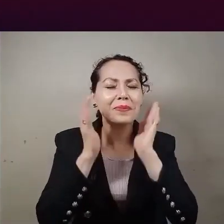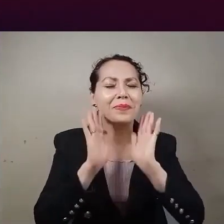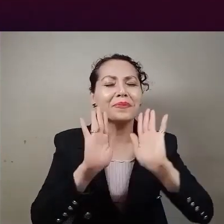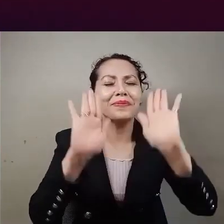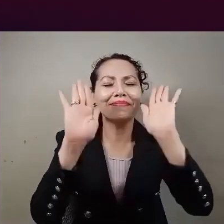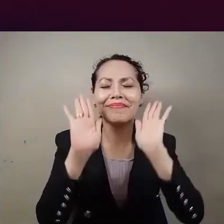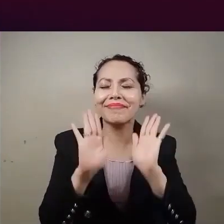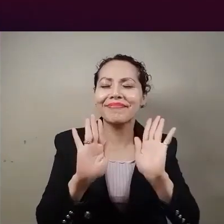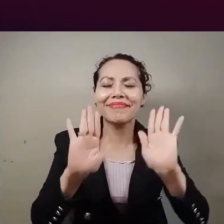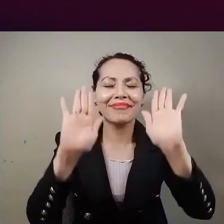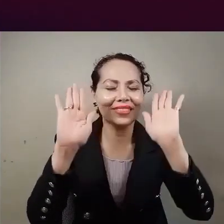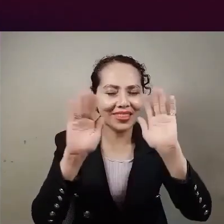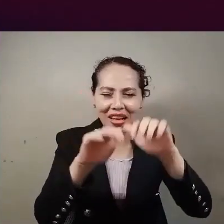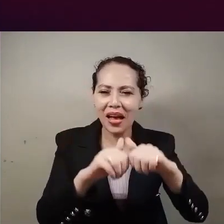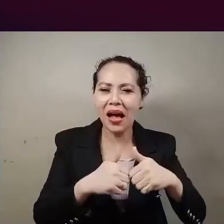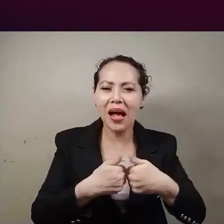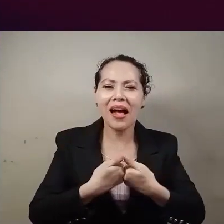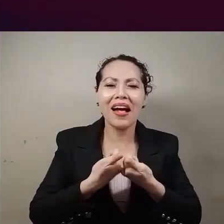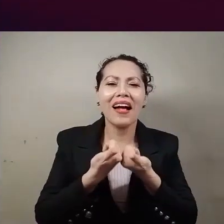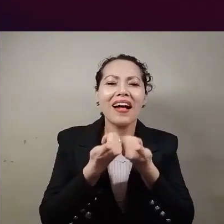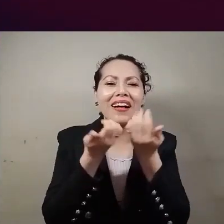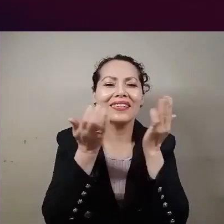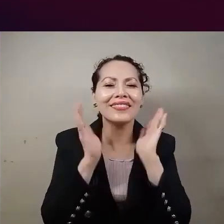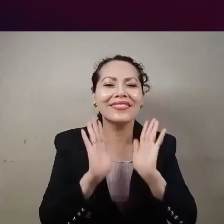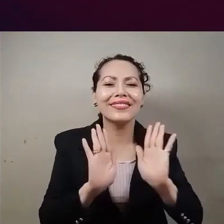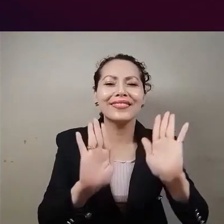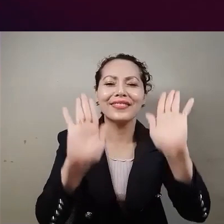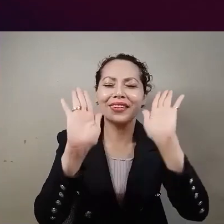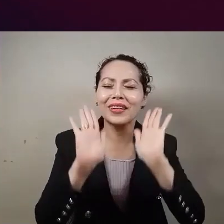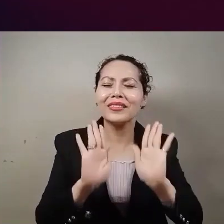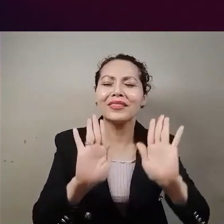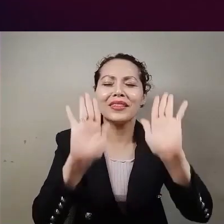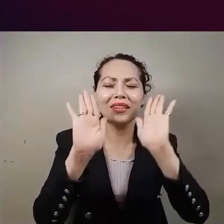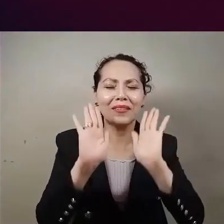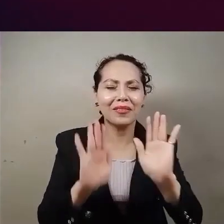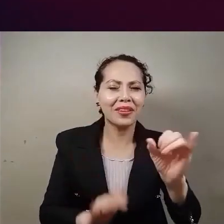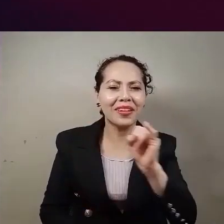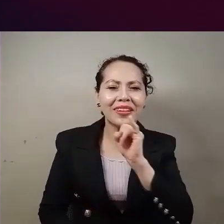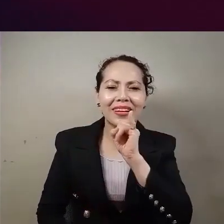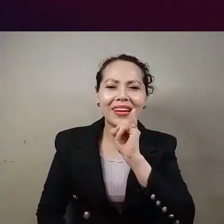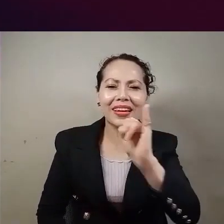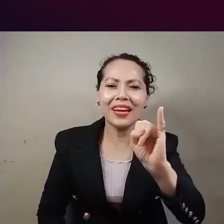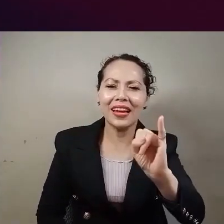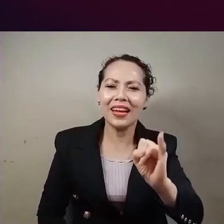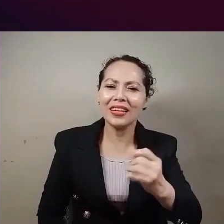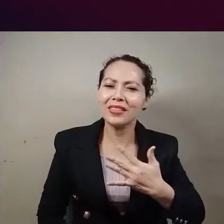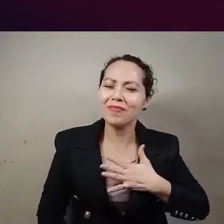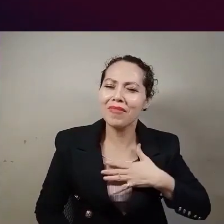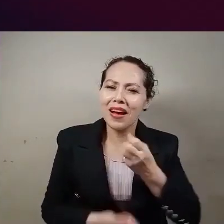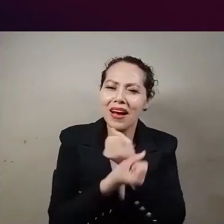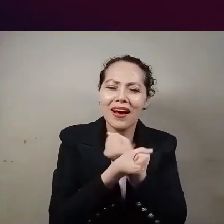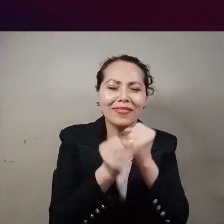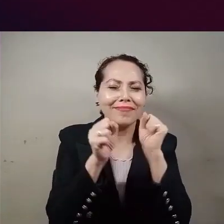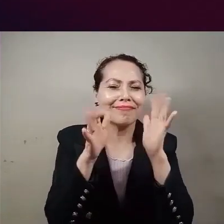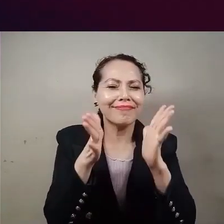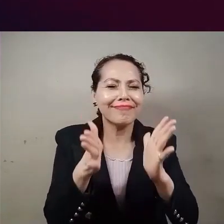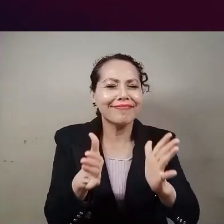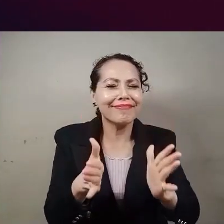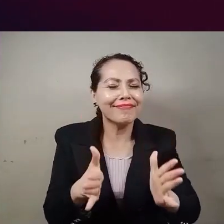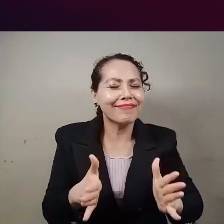How marvelous, how wonderful is